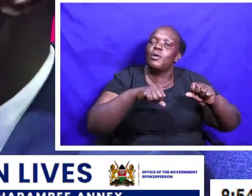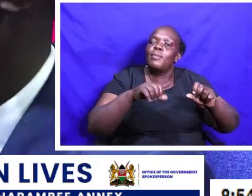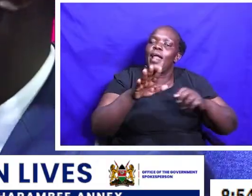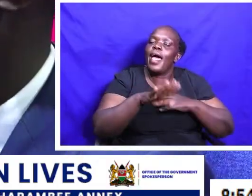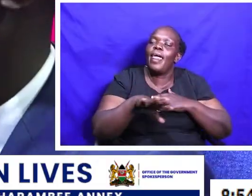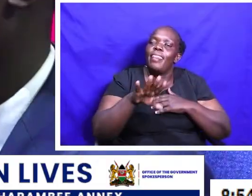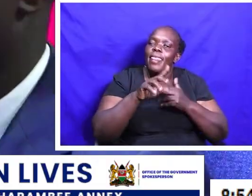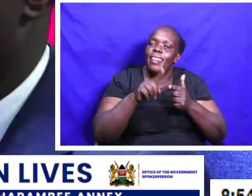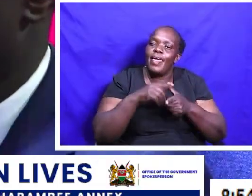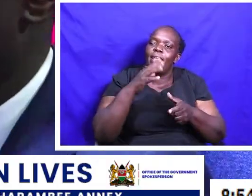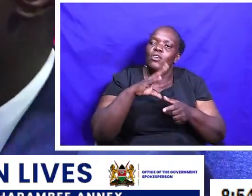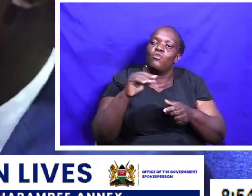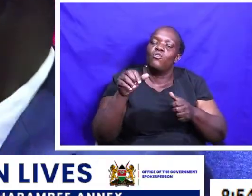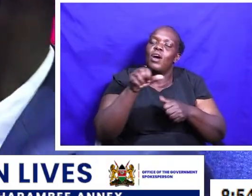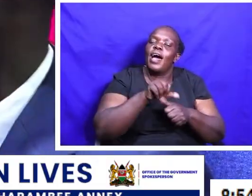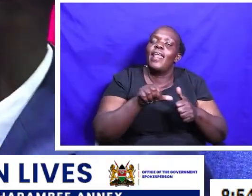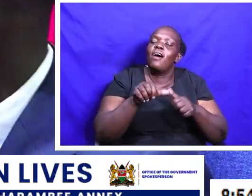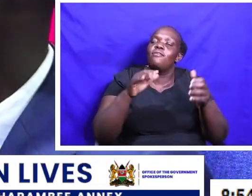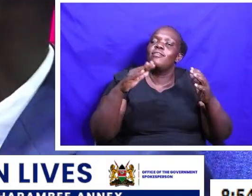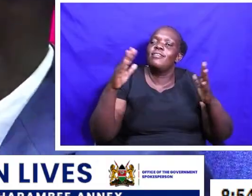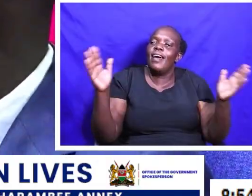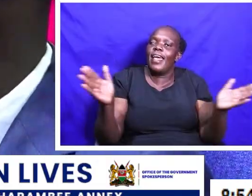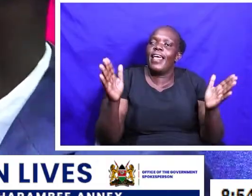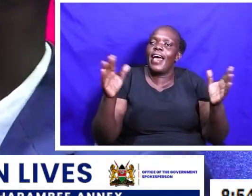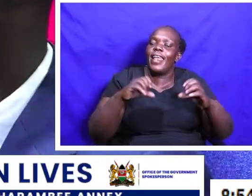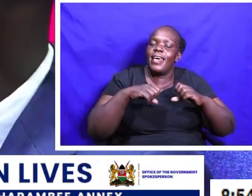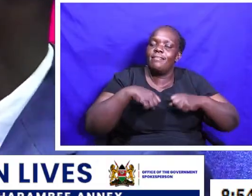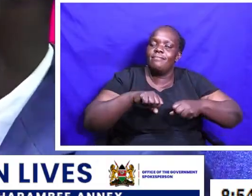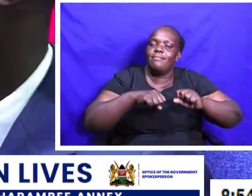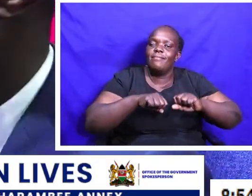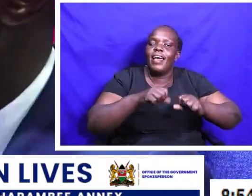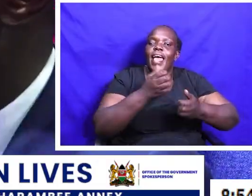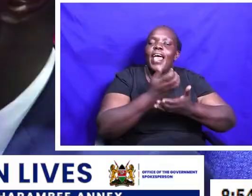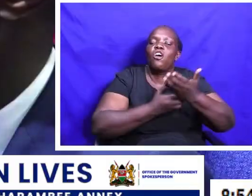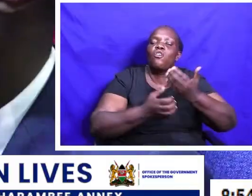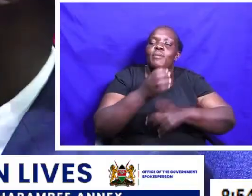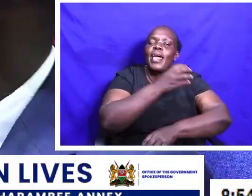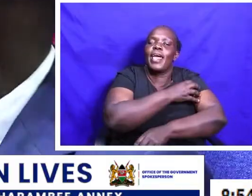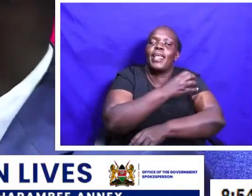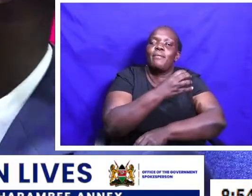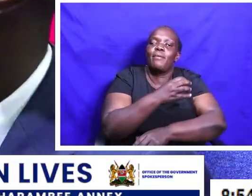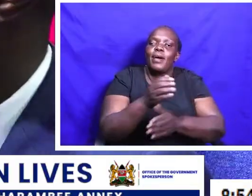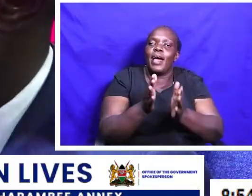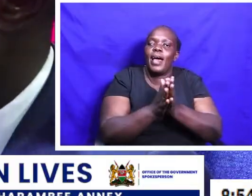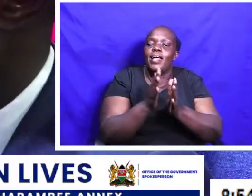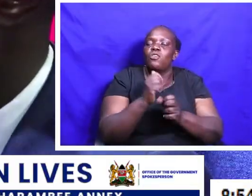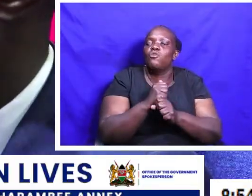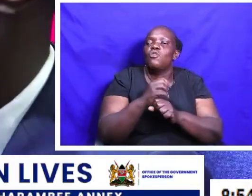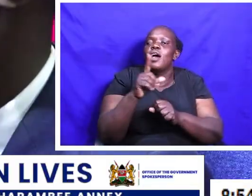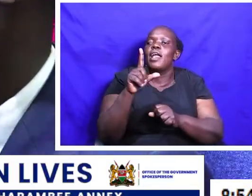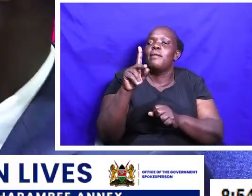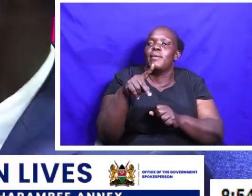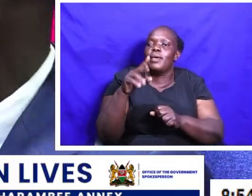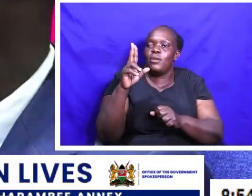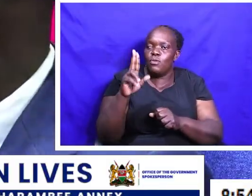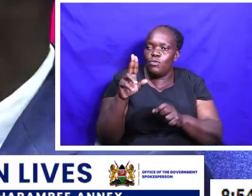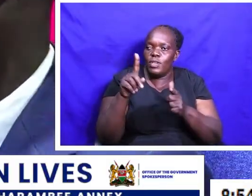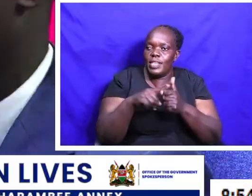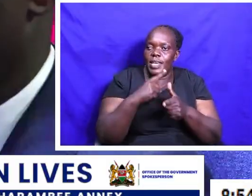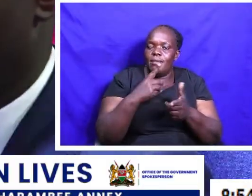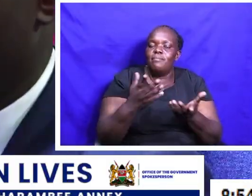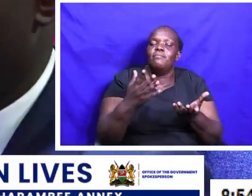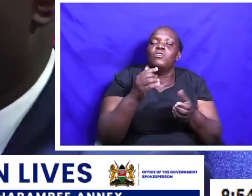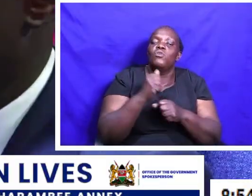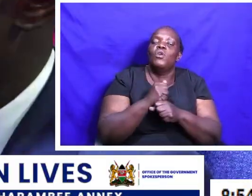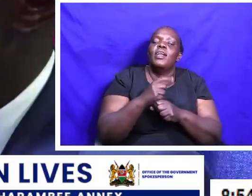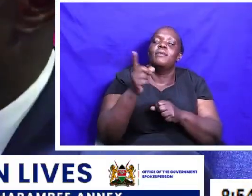Boda Boda, where we go around sensitizing Boda Boda on matters safety, economic empowerment, and security issues. Okay.